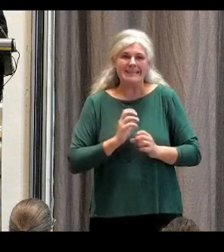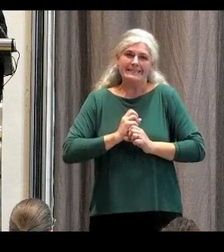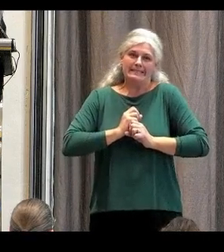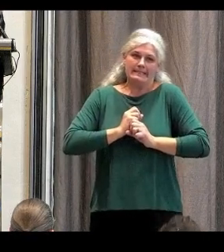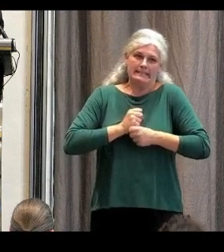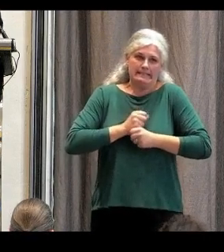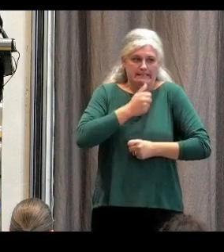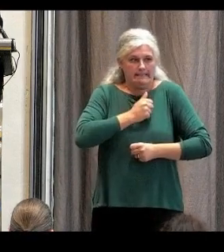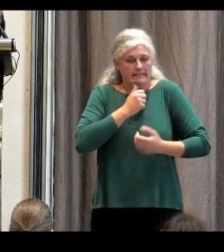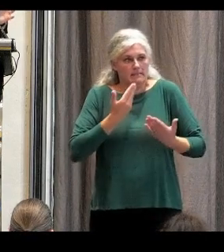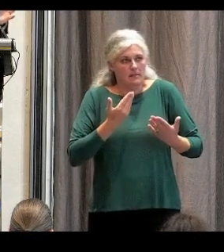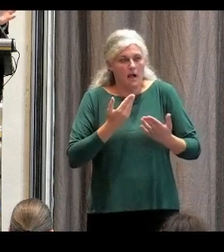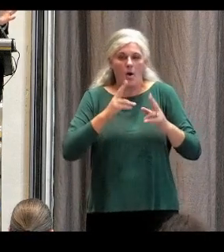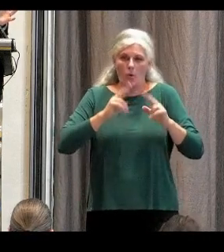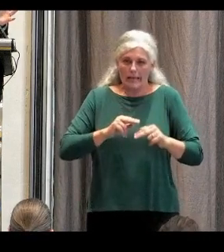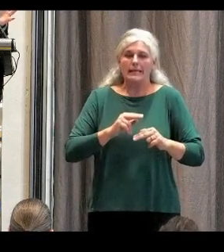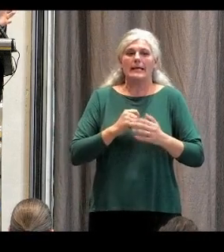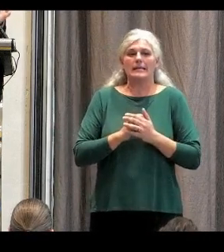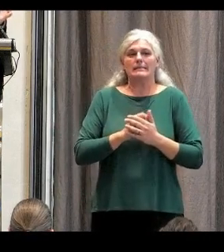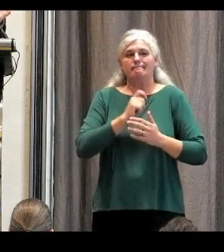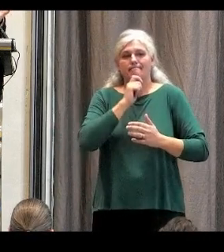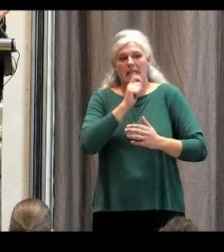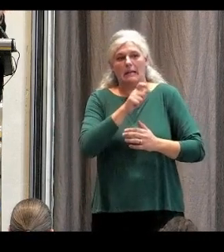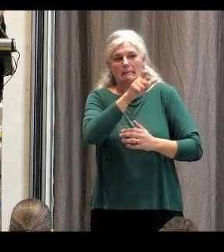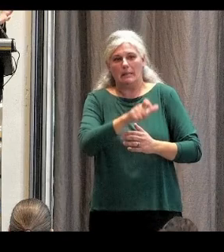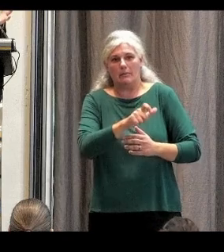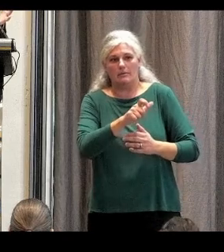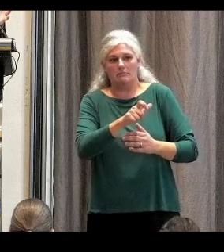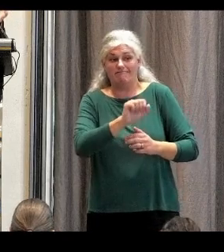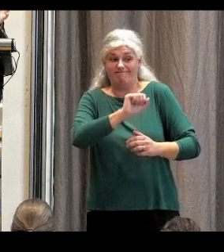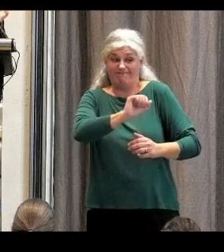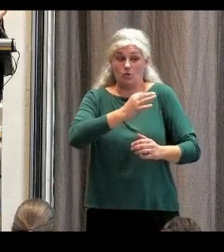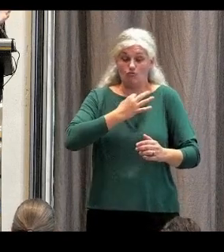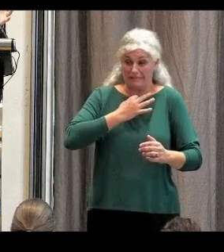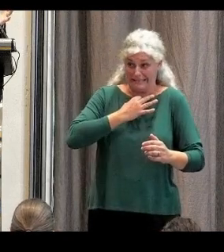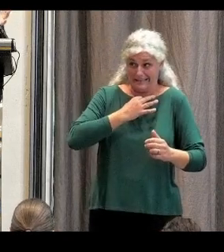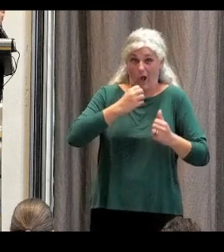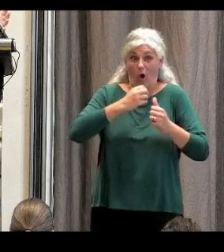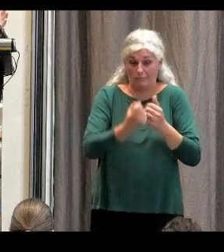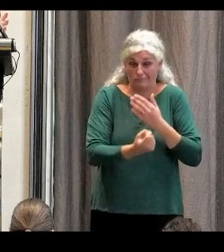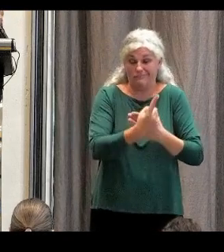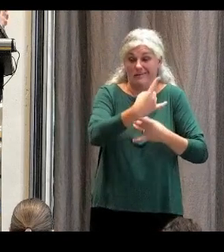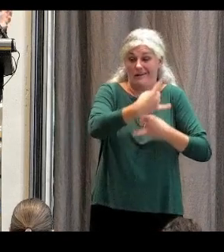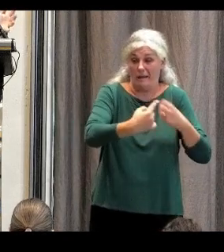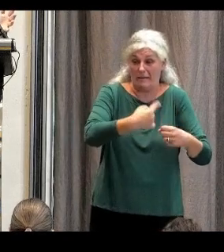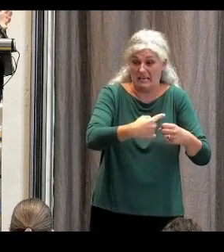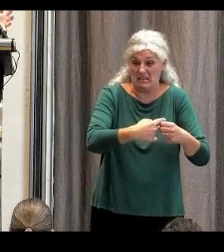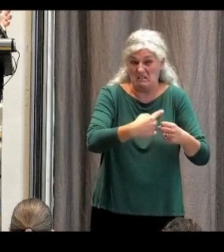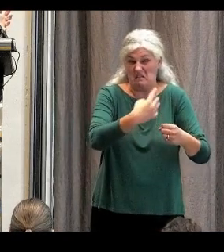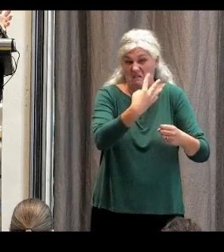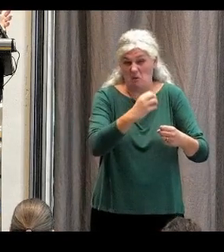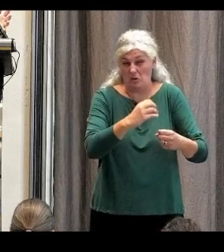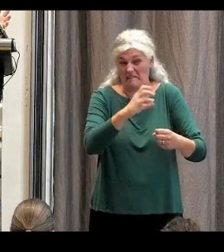frustratingly, we can give people a ballpark figure and say your risk of another seizure is probably about 40